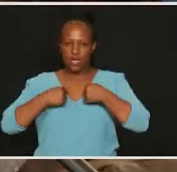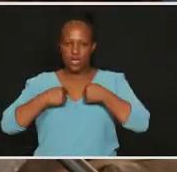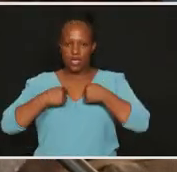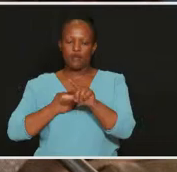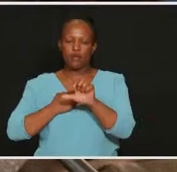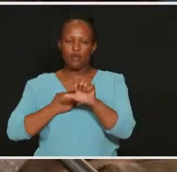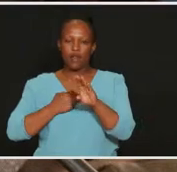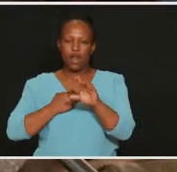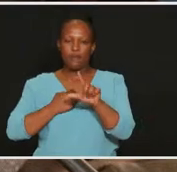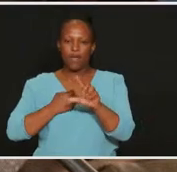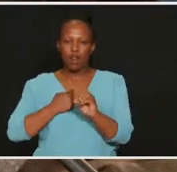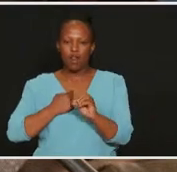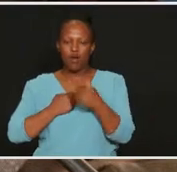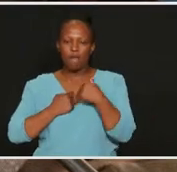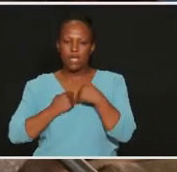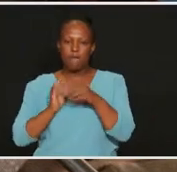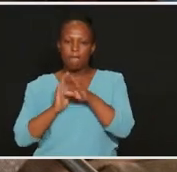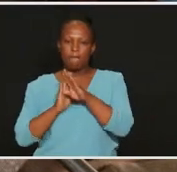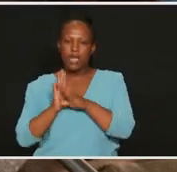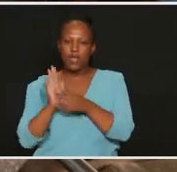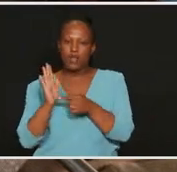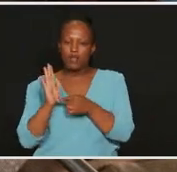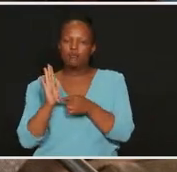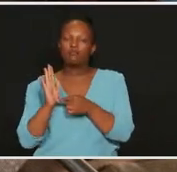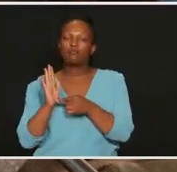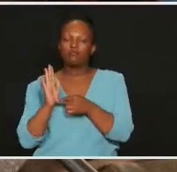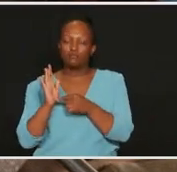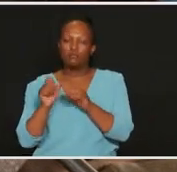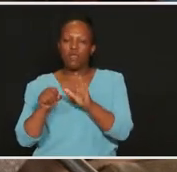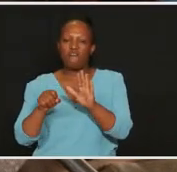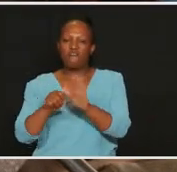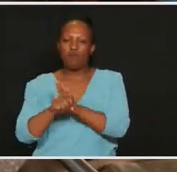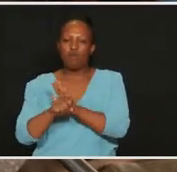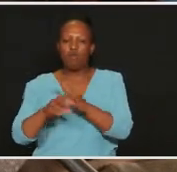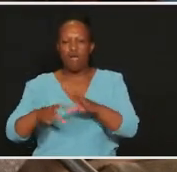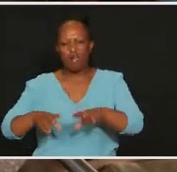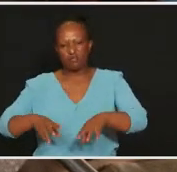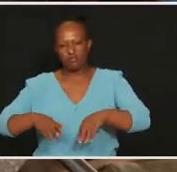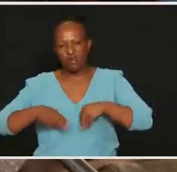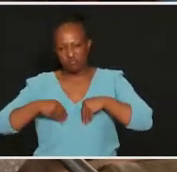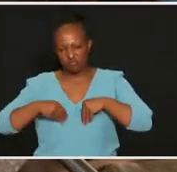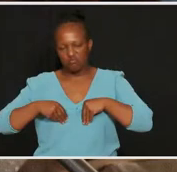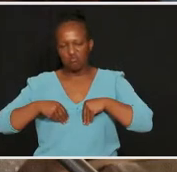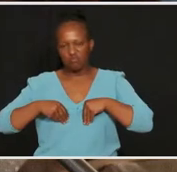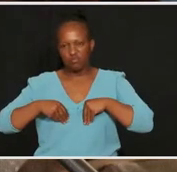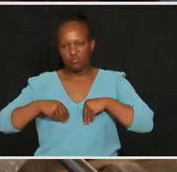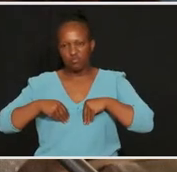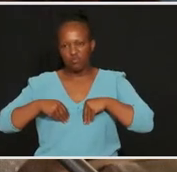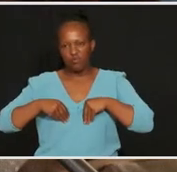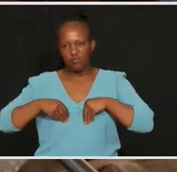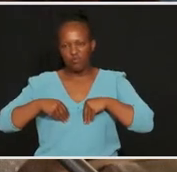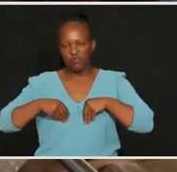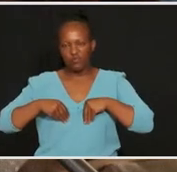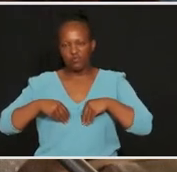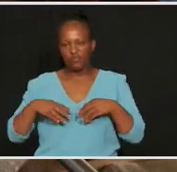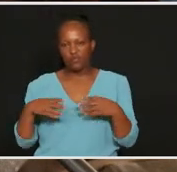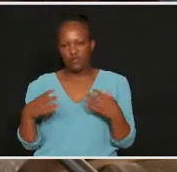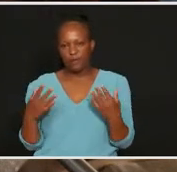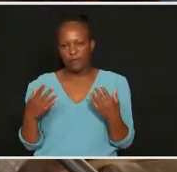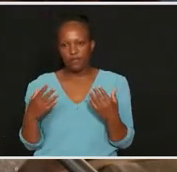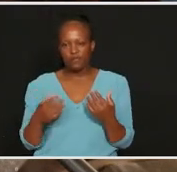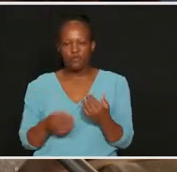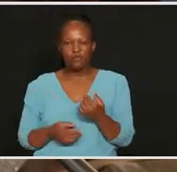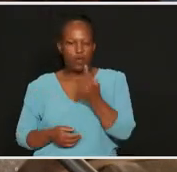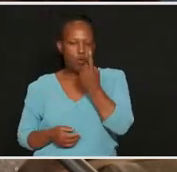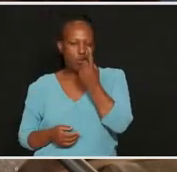adopt and agree with the bill as presented to us I just have